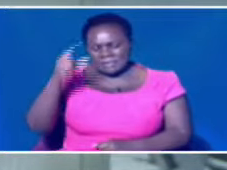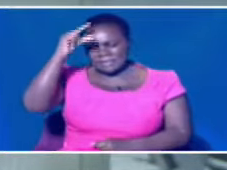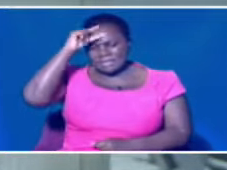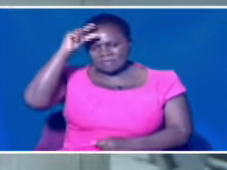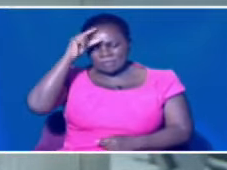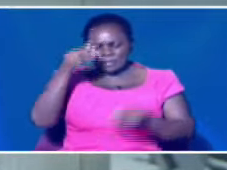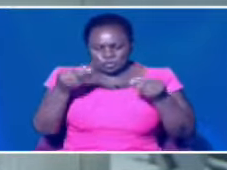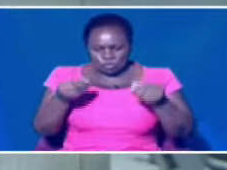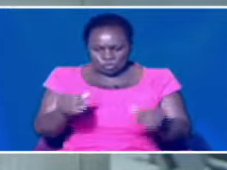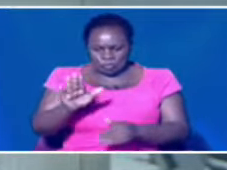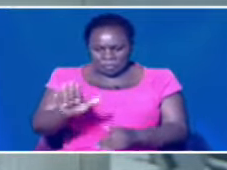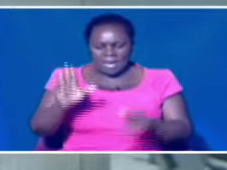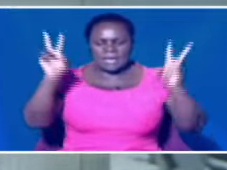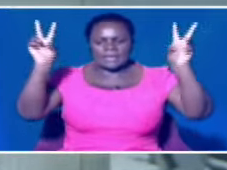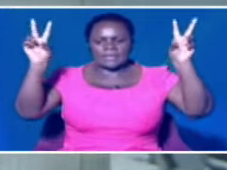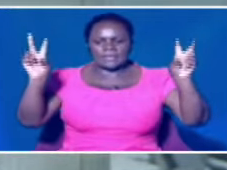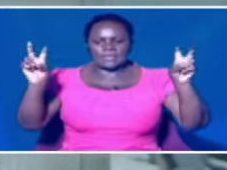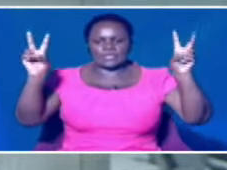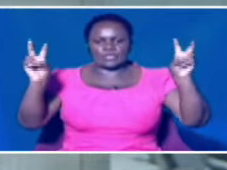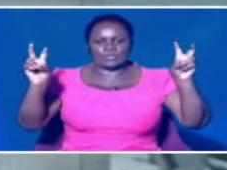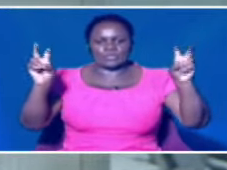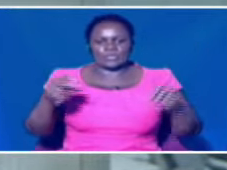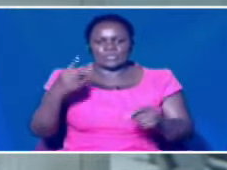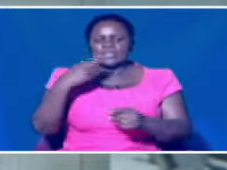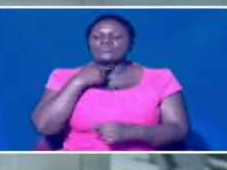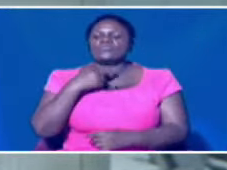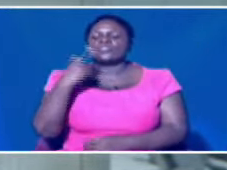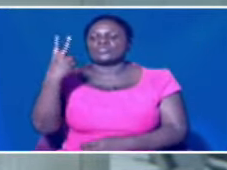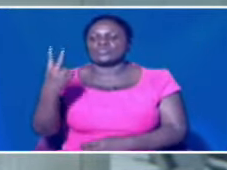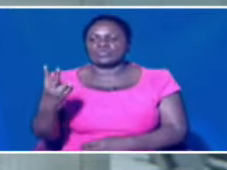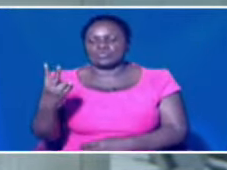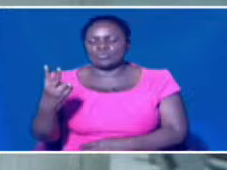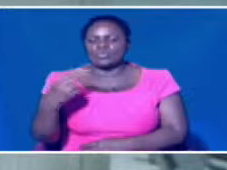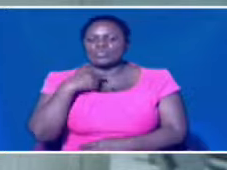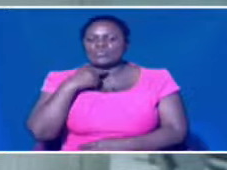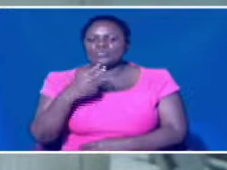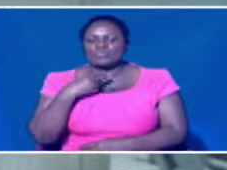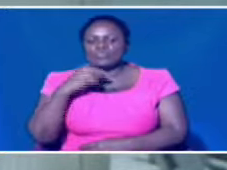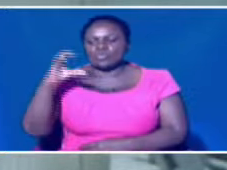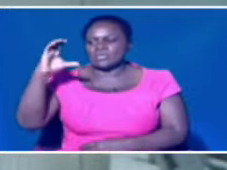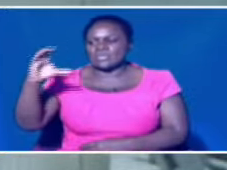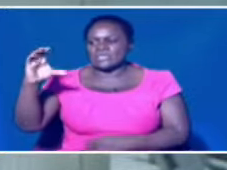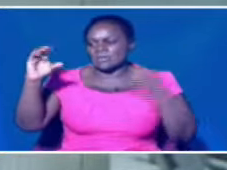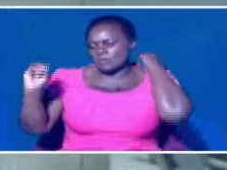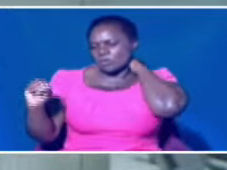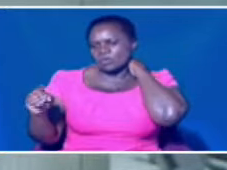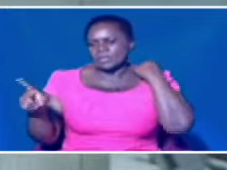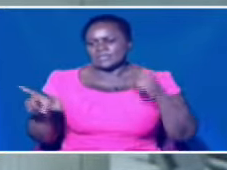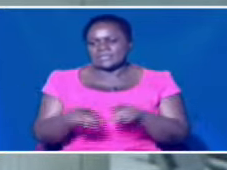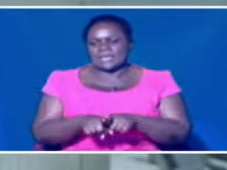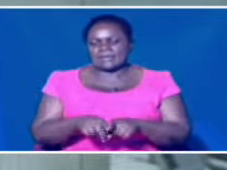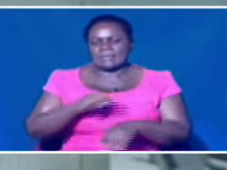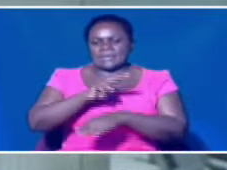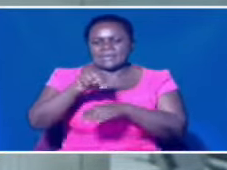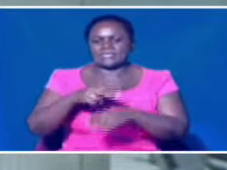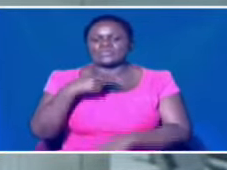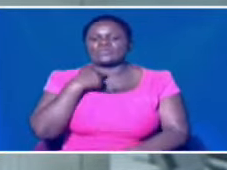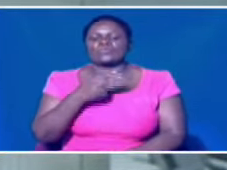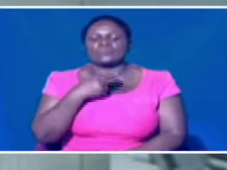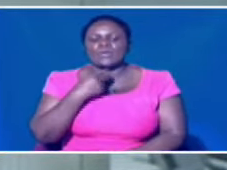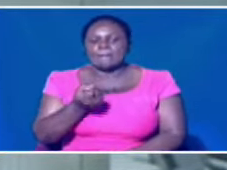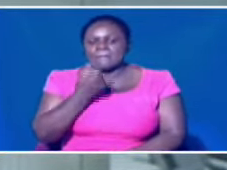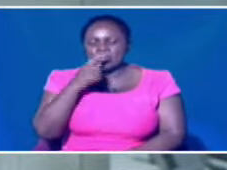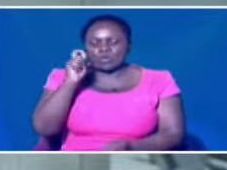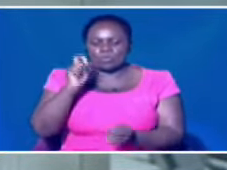government addresses their demands. According to the two unions, the Kenya Union of Clinical Officers and Kenya National Union of